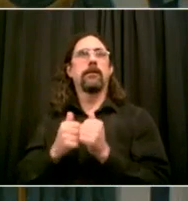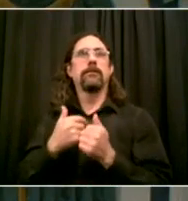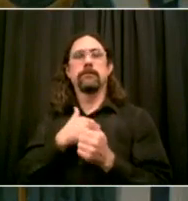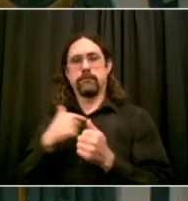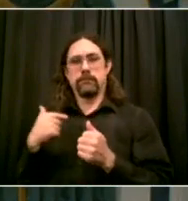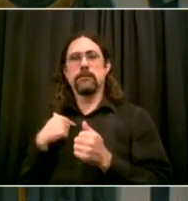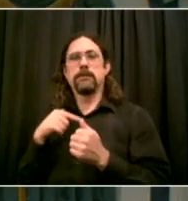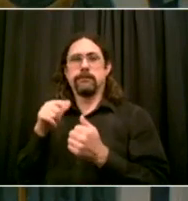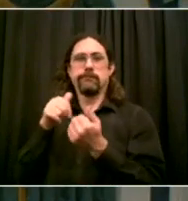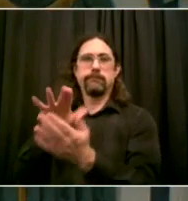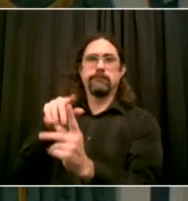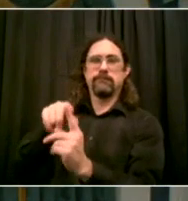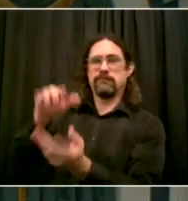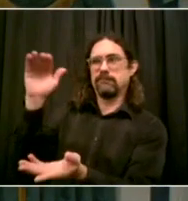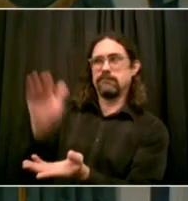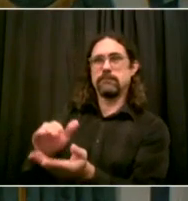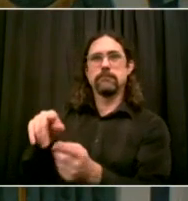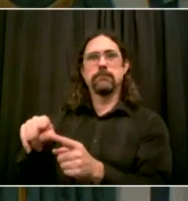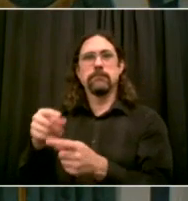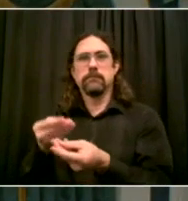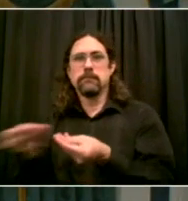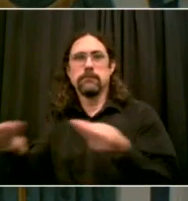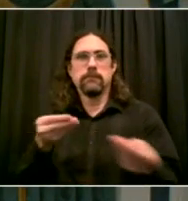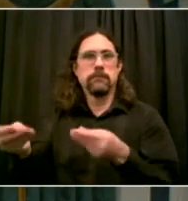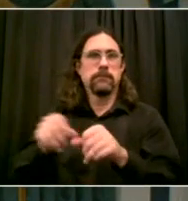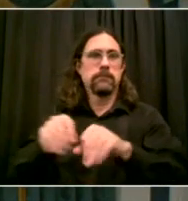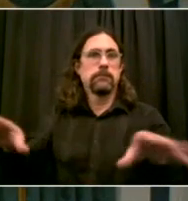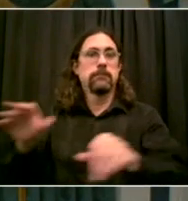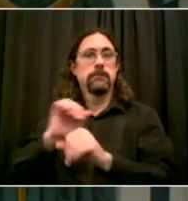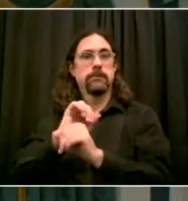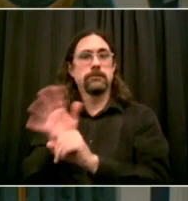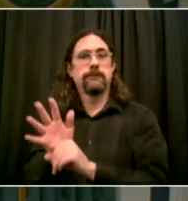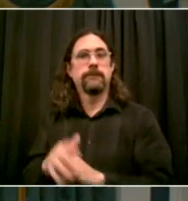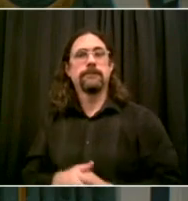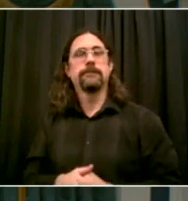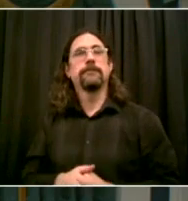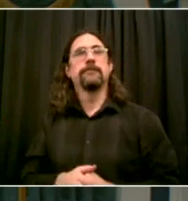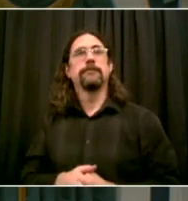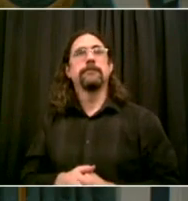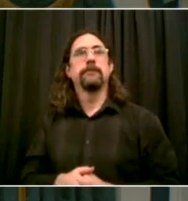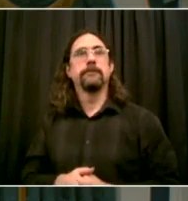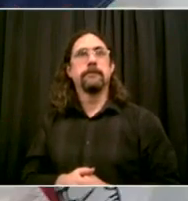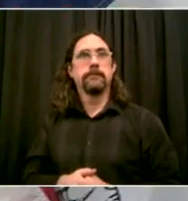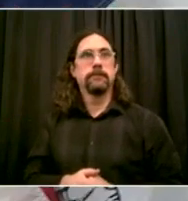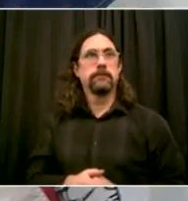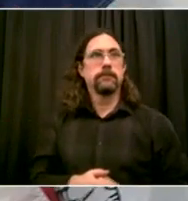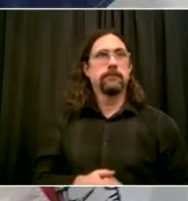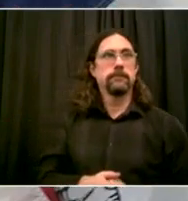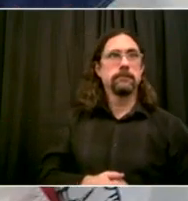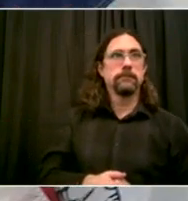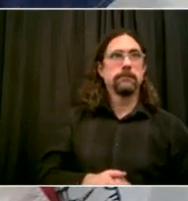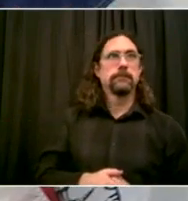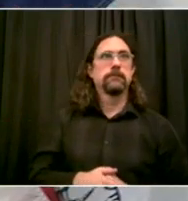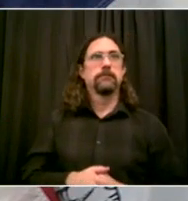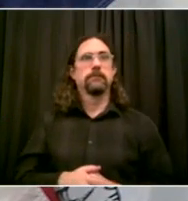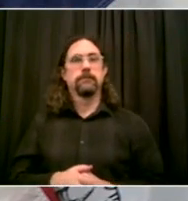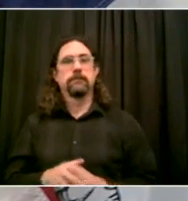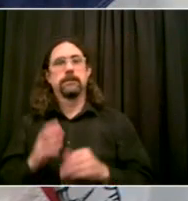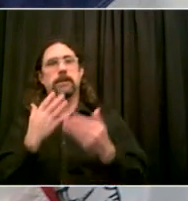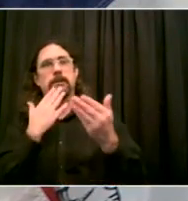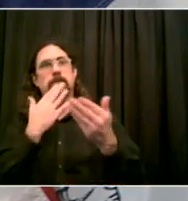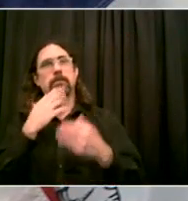Thanks for that. On the schools issue, and correct me if I'm wrong on this, but I think there's about